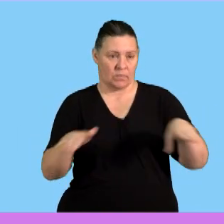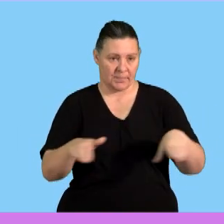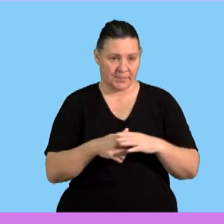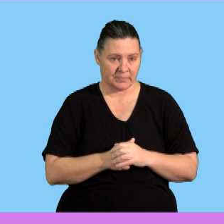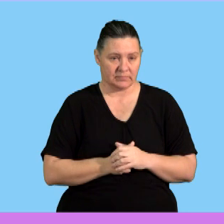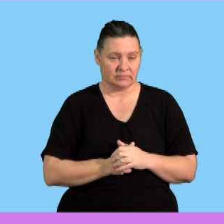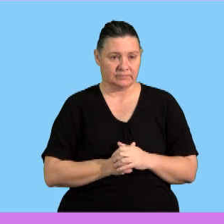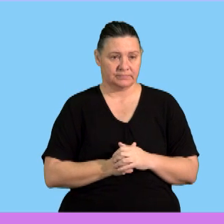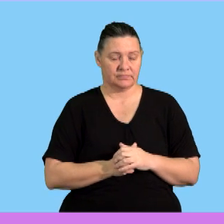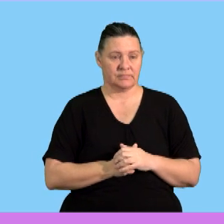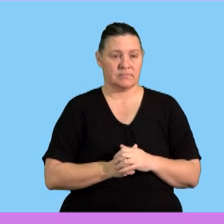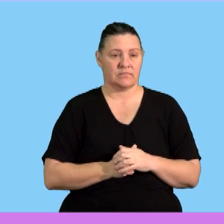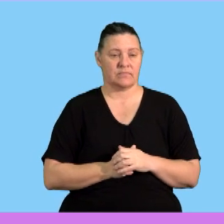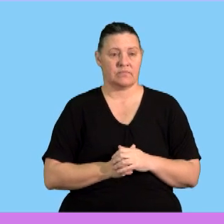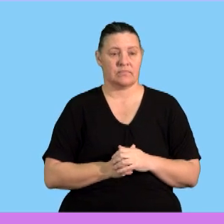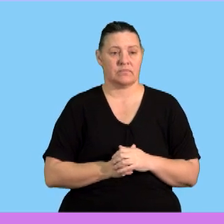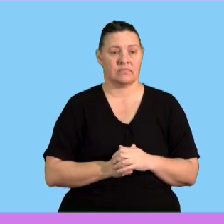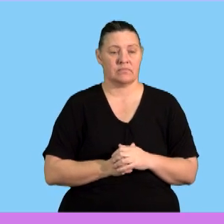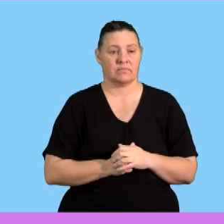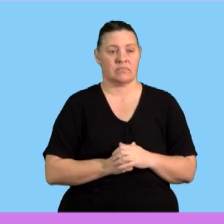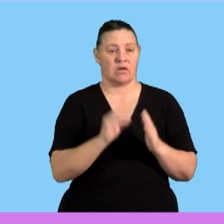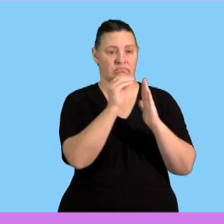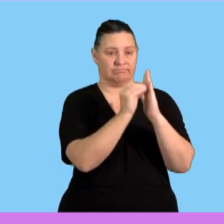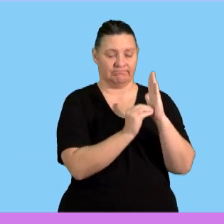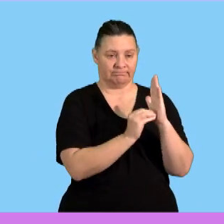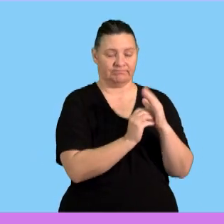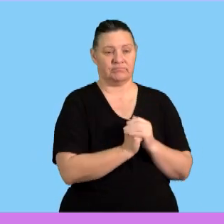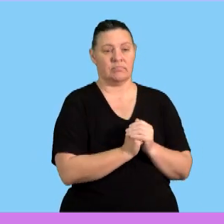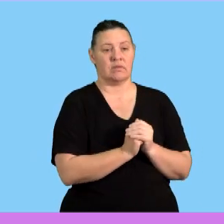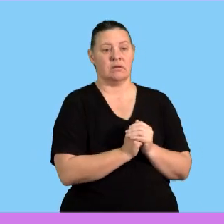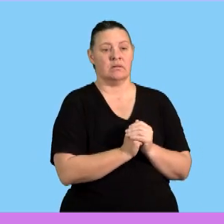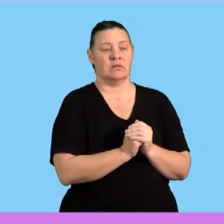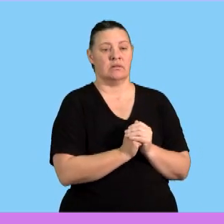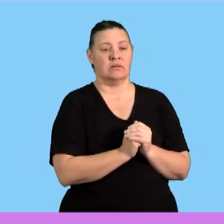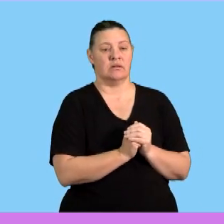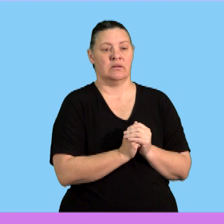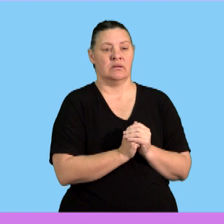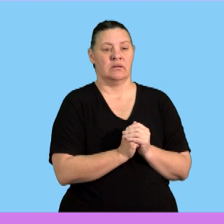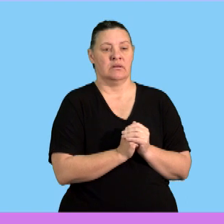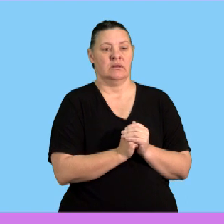wood countertop. Guys, are we fine with that? Okay, let me write it down. So basically,